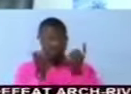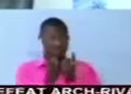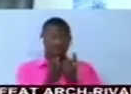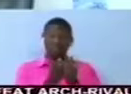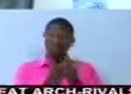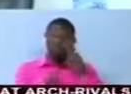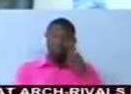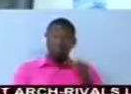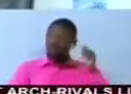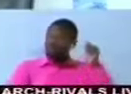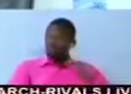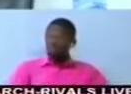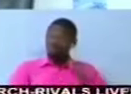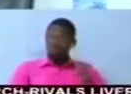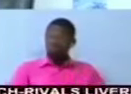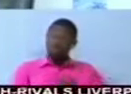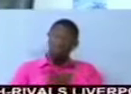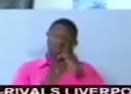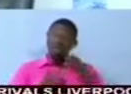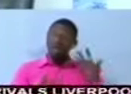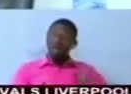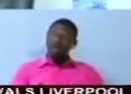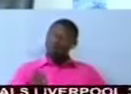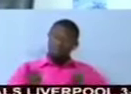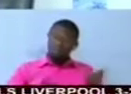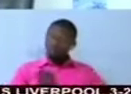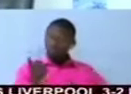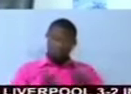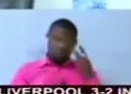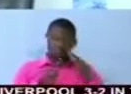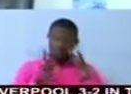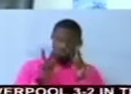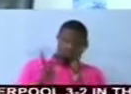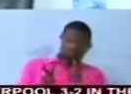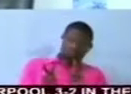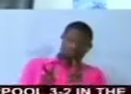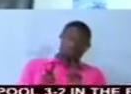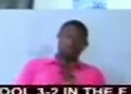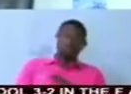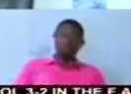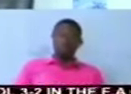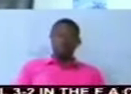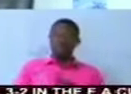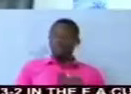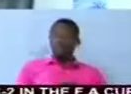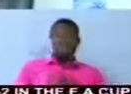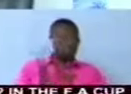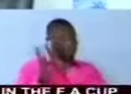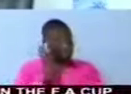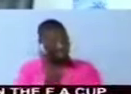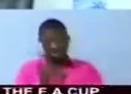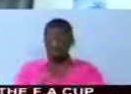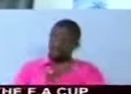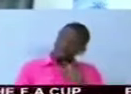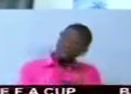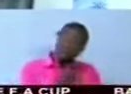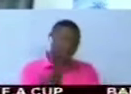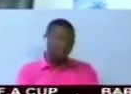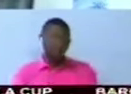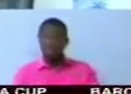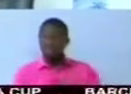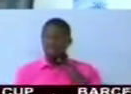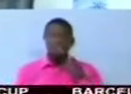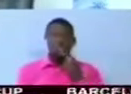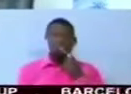choono bi nit ñi nekké they were all watching the torture ñi tedd di xalangu deret jangé ñu ngi gañu fu nekk ndek fi li